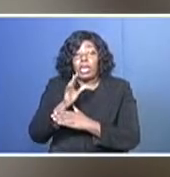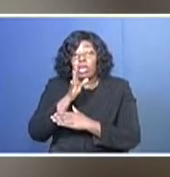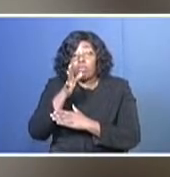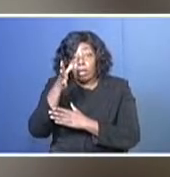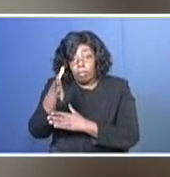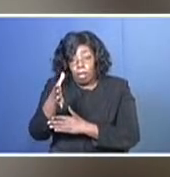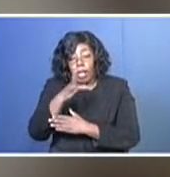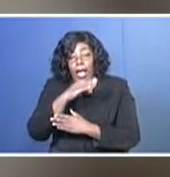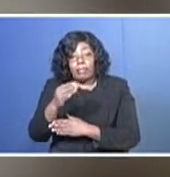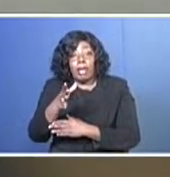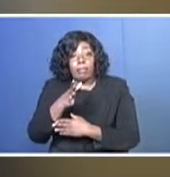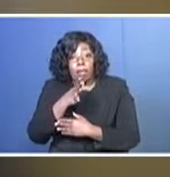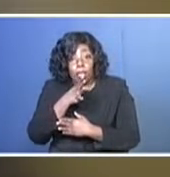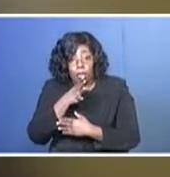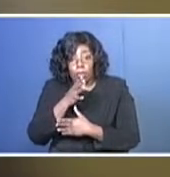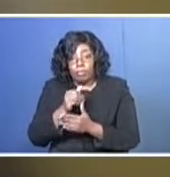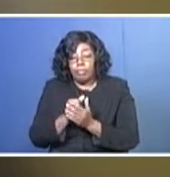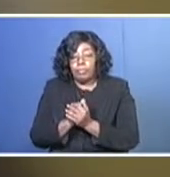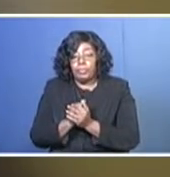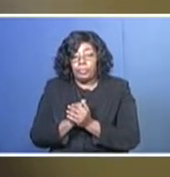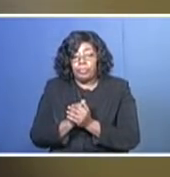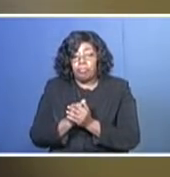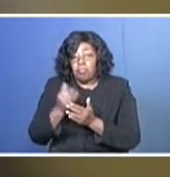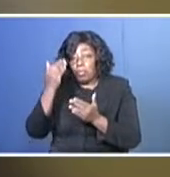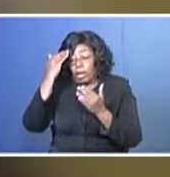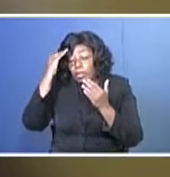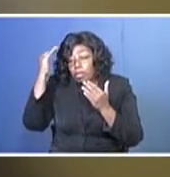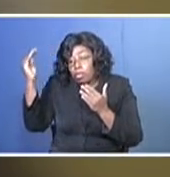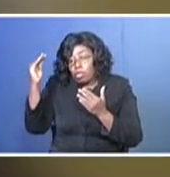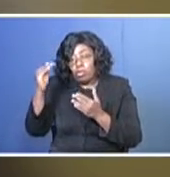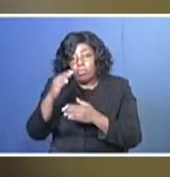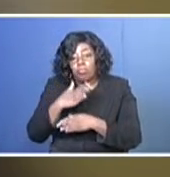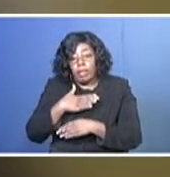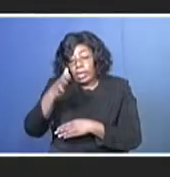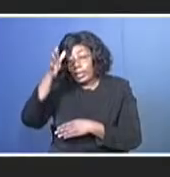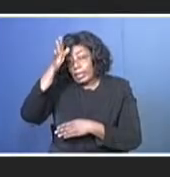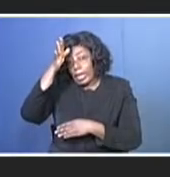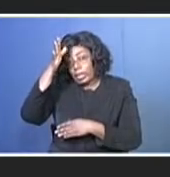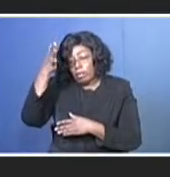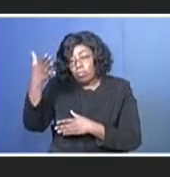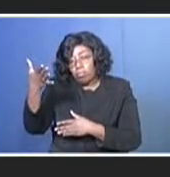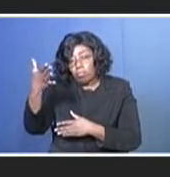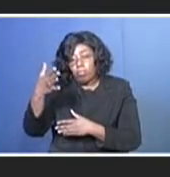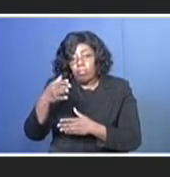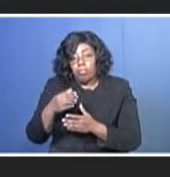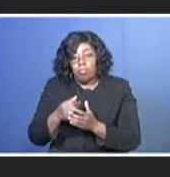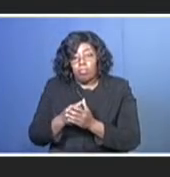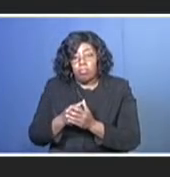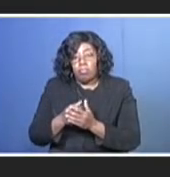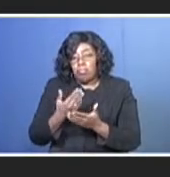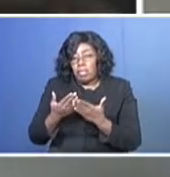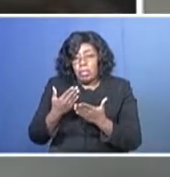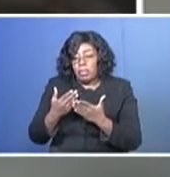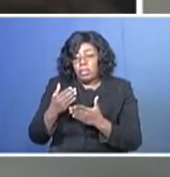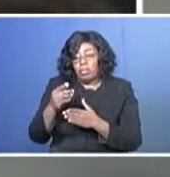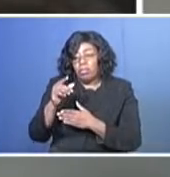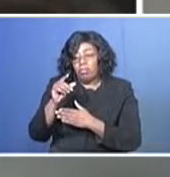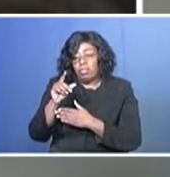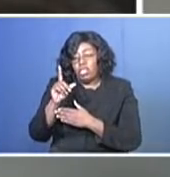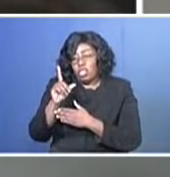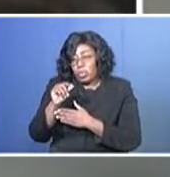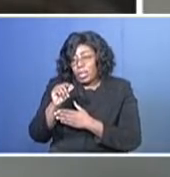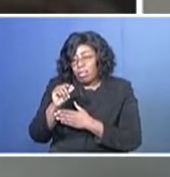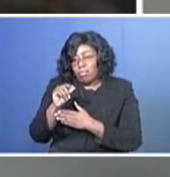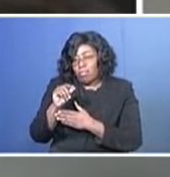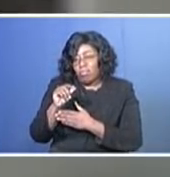and my mom. I didn't know my dad until, 2 decades later when I was like